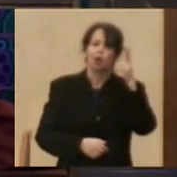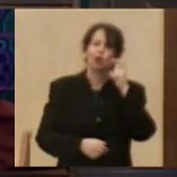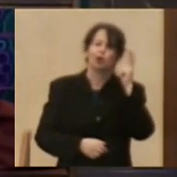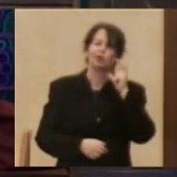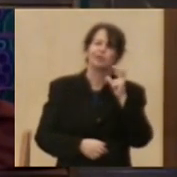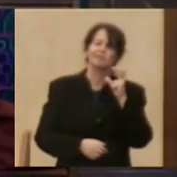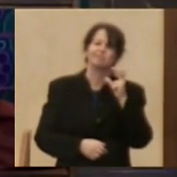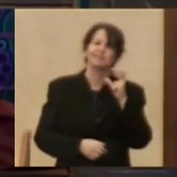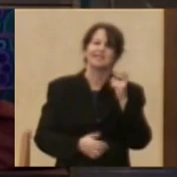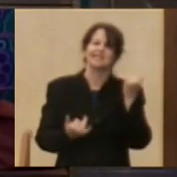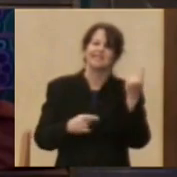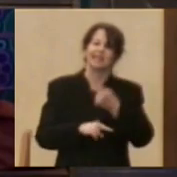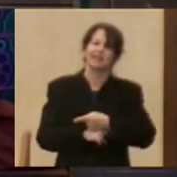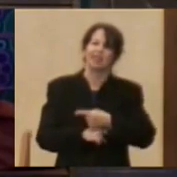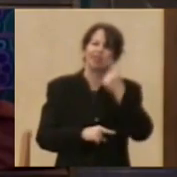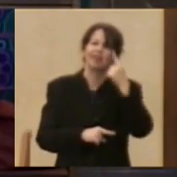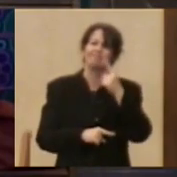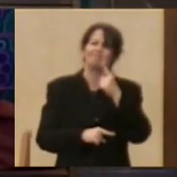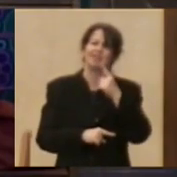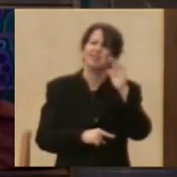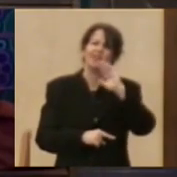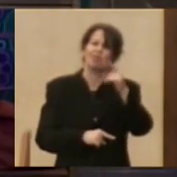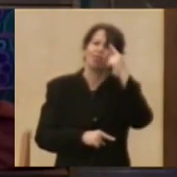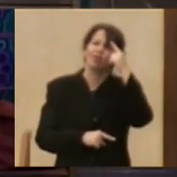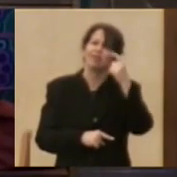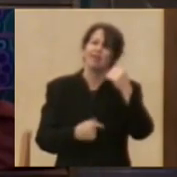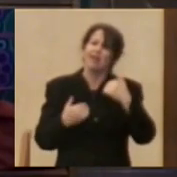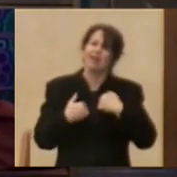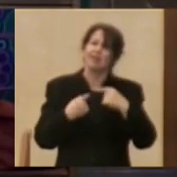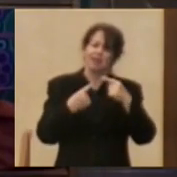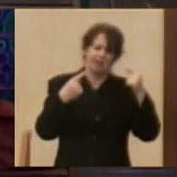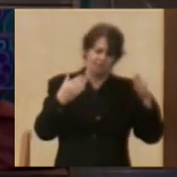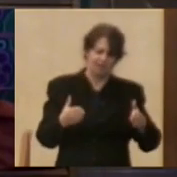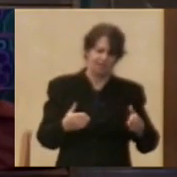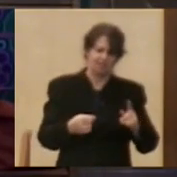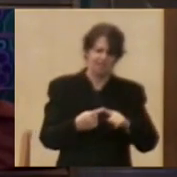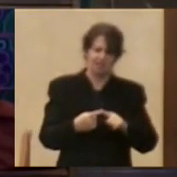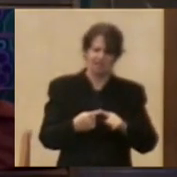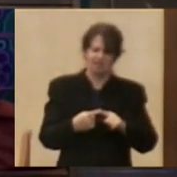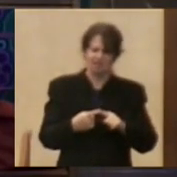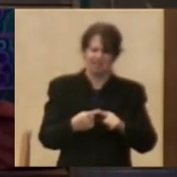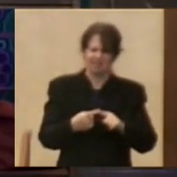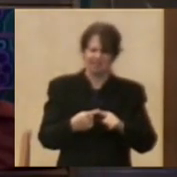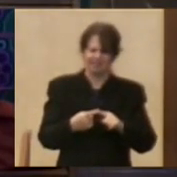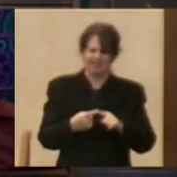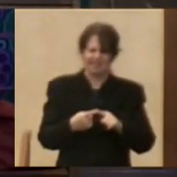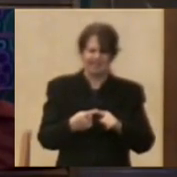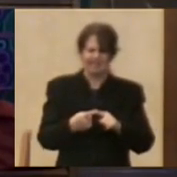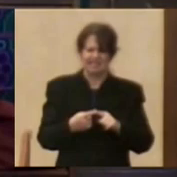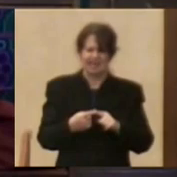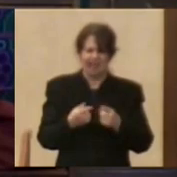I never thought I had an enemy until that whole thing happened with the two of them. And